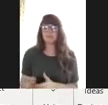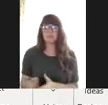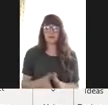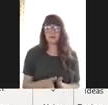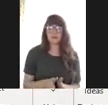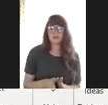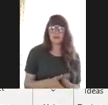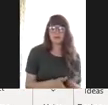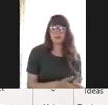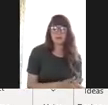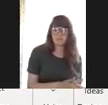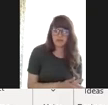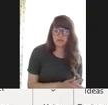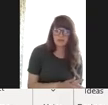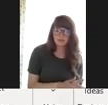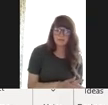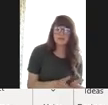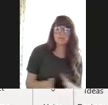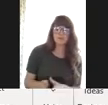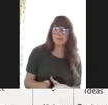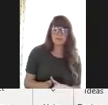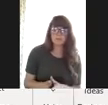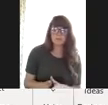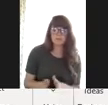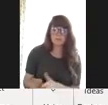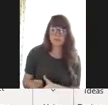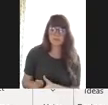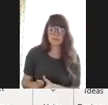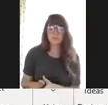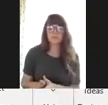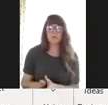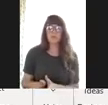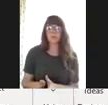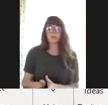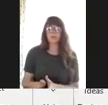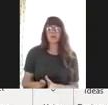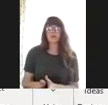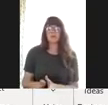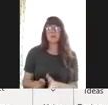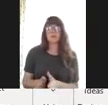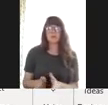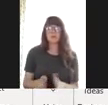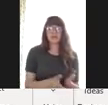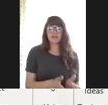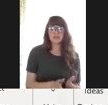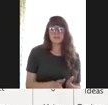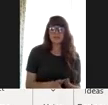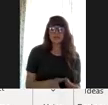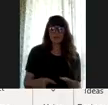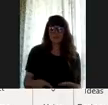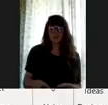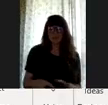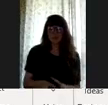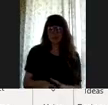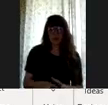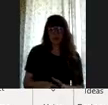obtained our introduction by faith into grace which we stand. So given the fact that it's saying that it's